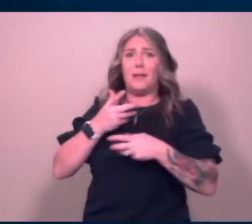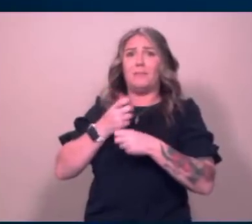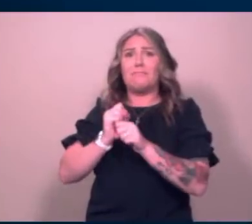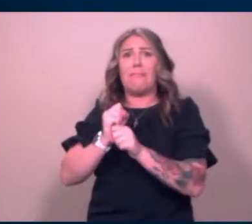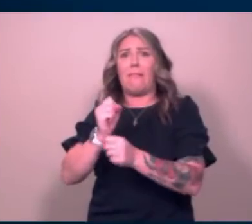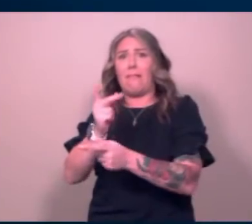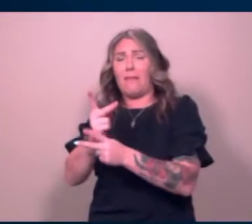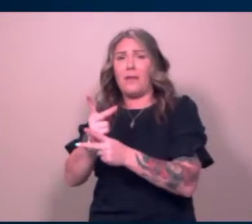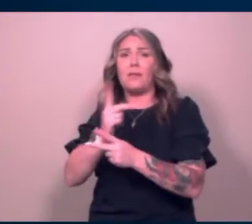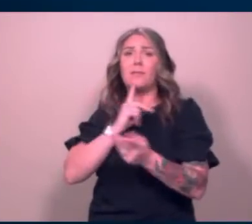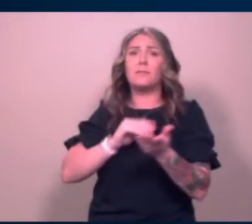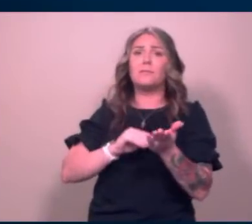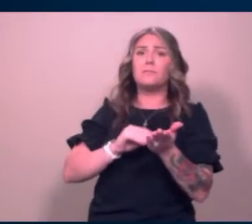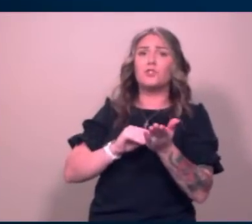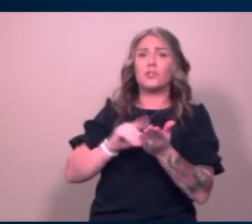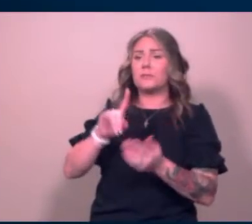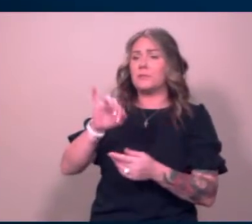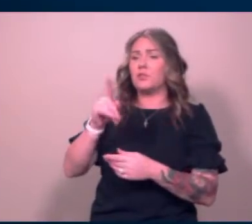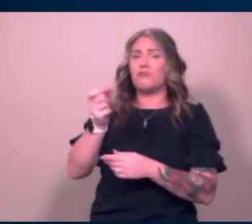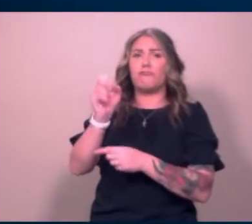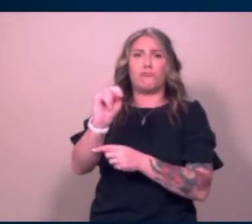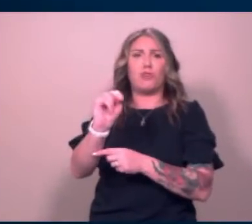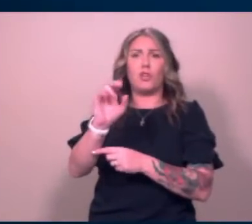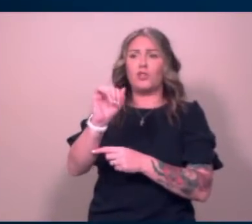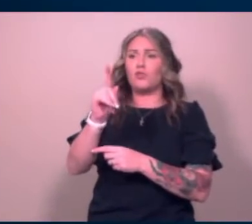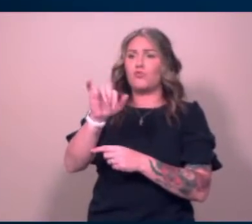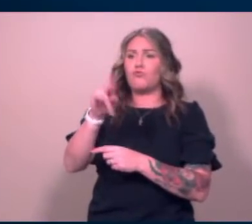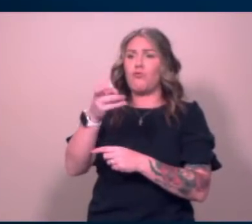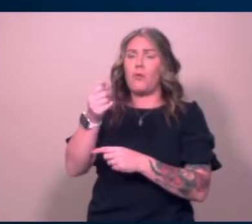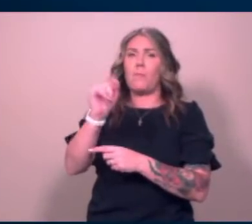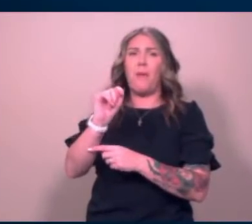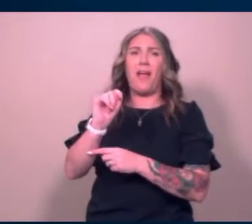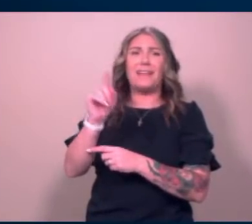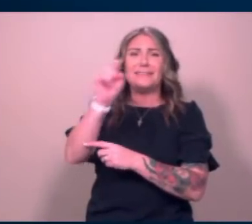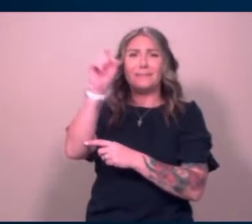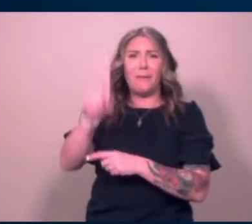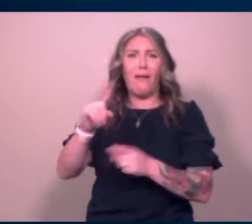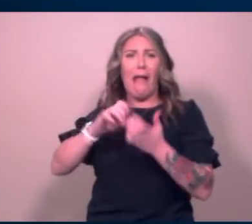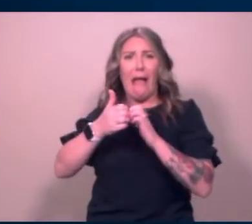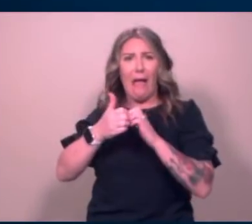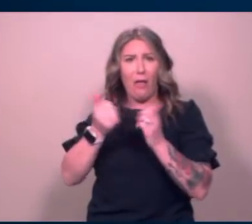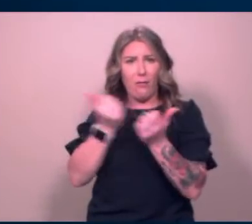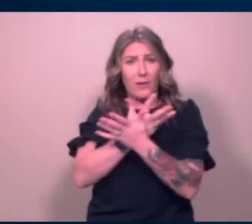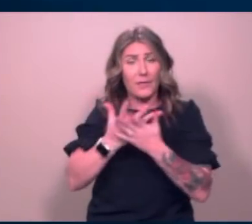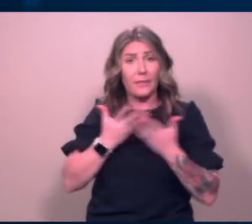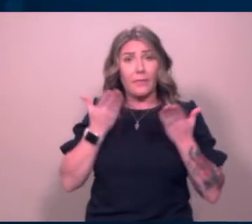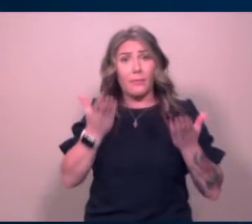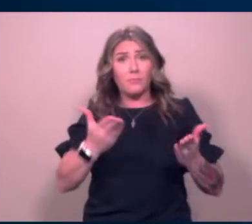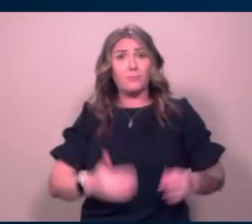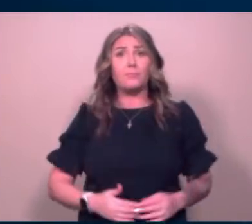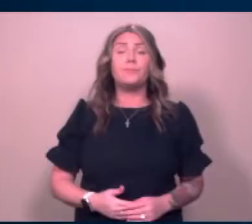Kevin Dishman is the Chief Medical Officer at Stormont Vale Health in Topeka. Dr. Dishman, how are things there?